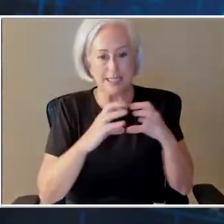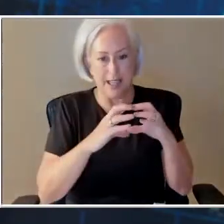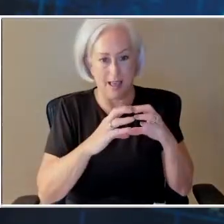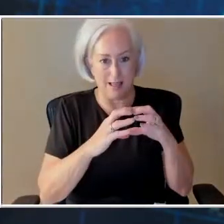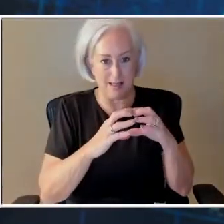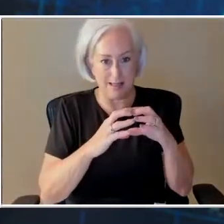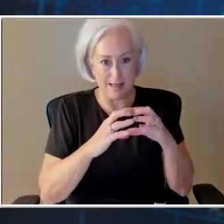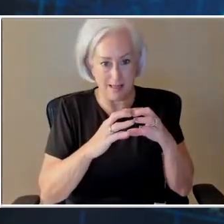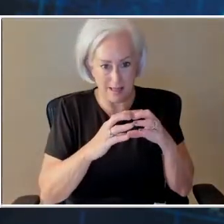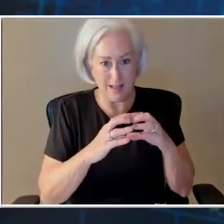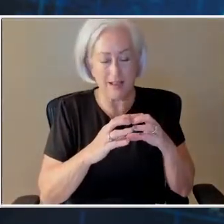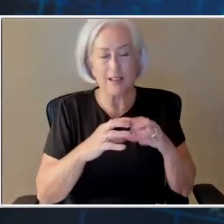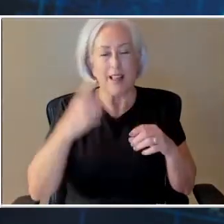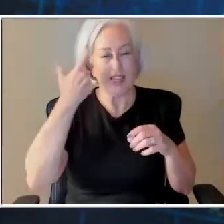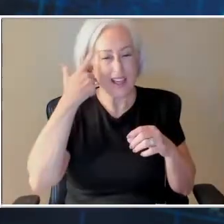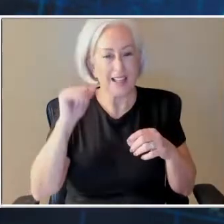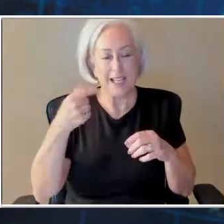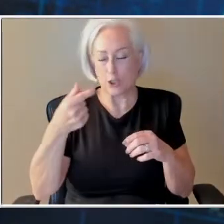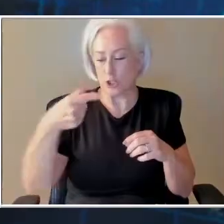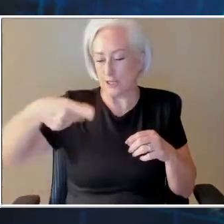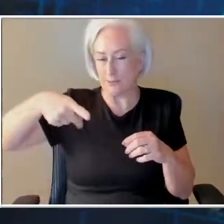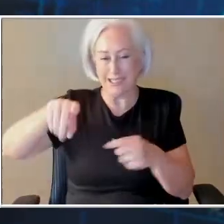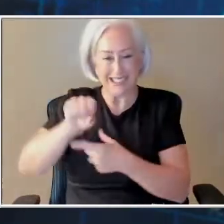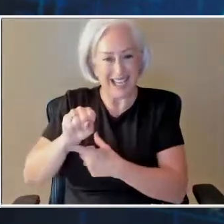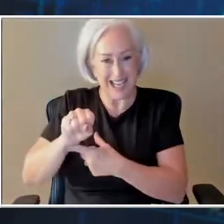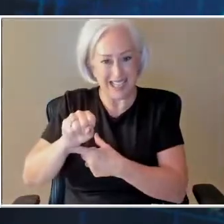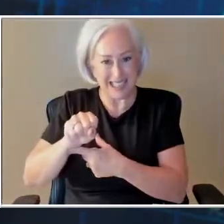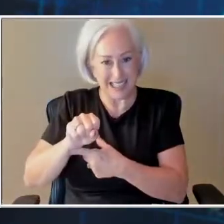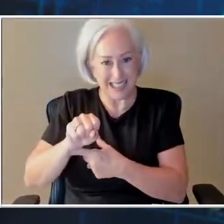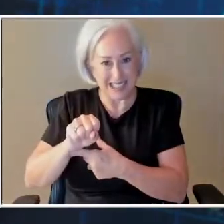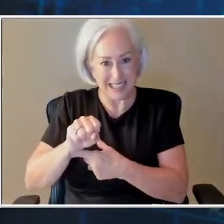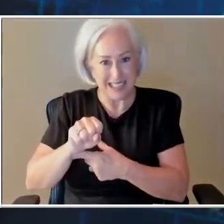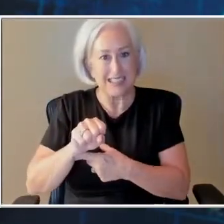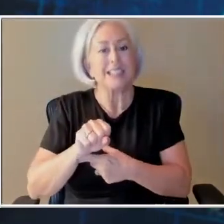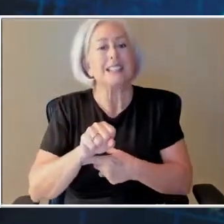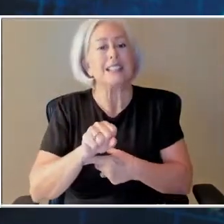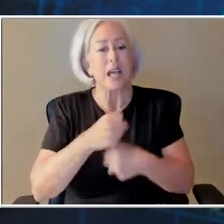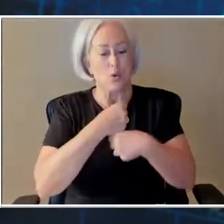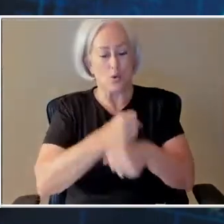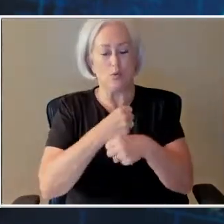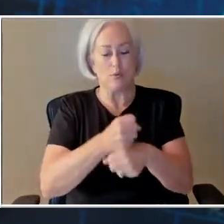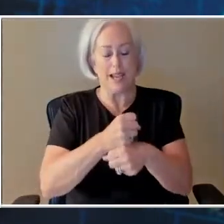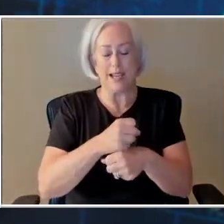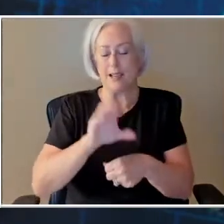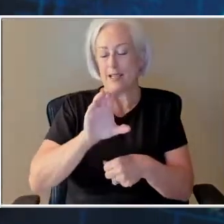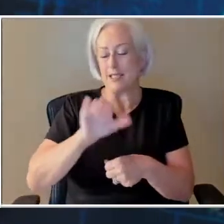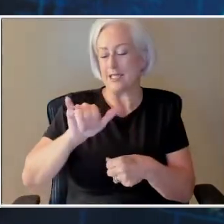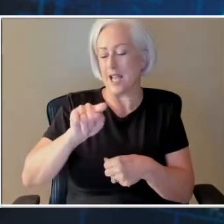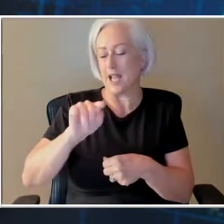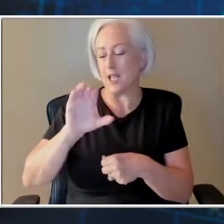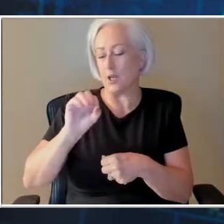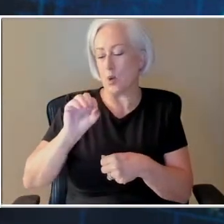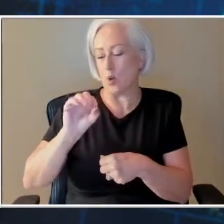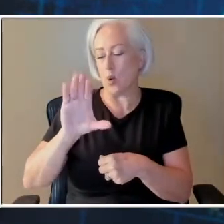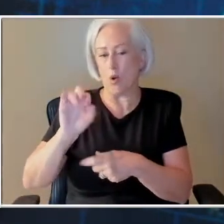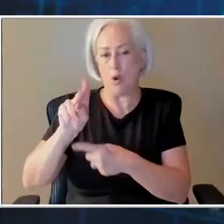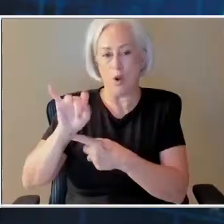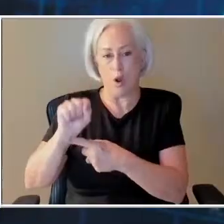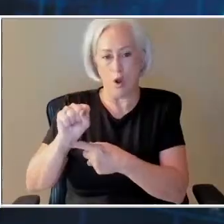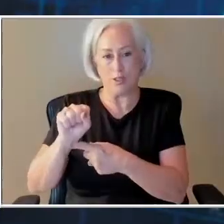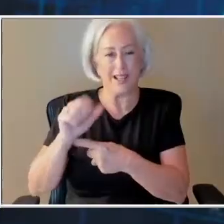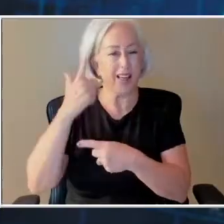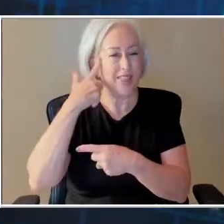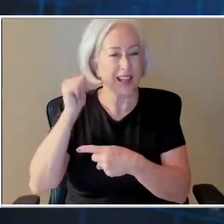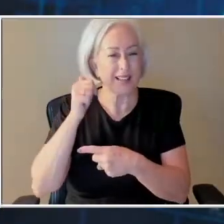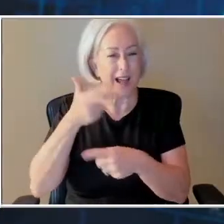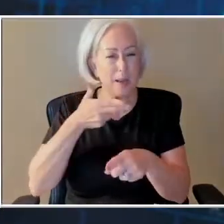GBS, and attach to the myeloma cells, produce cytokines, which is the bullets, and go and attack the myeloma cells and kill it.